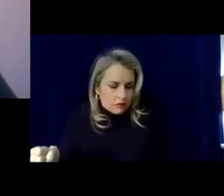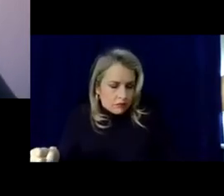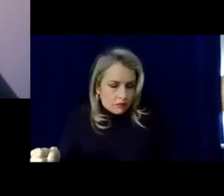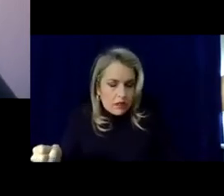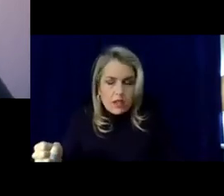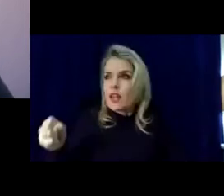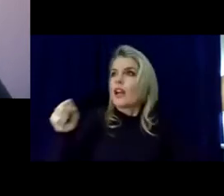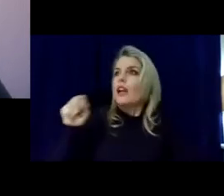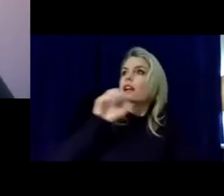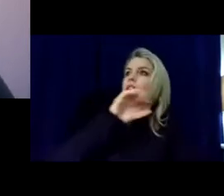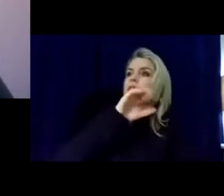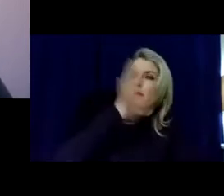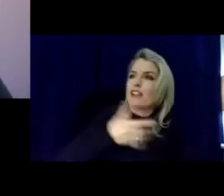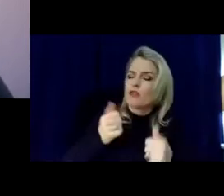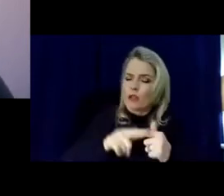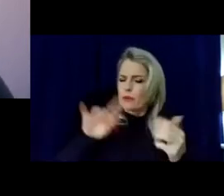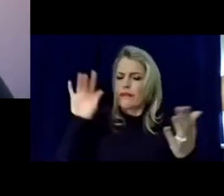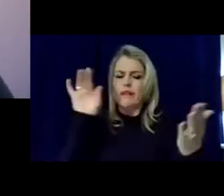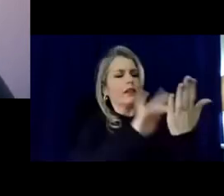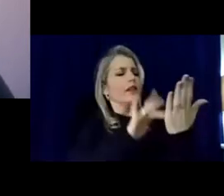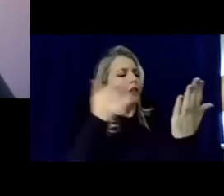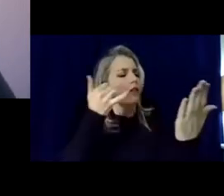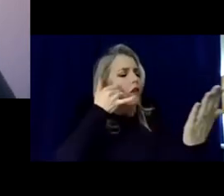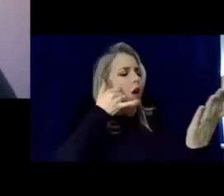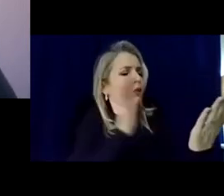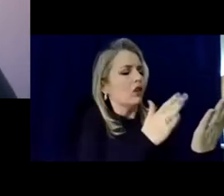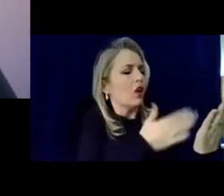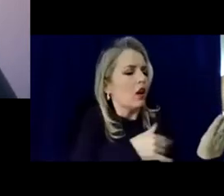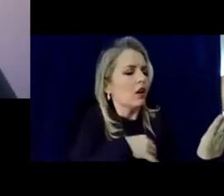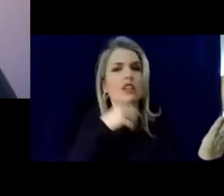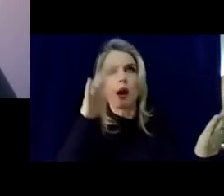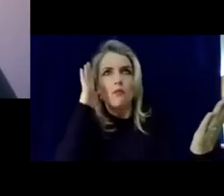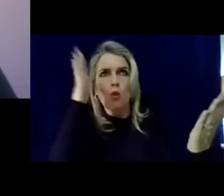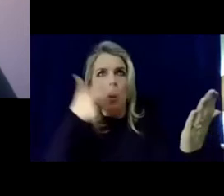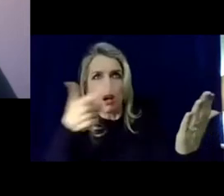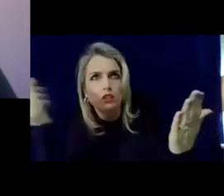phone, trying to pull up the song. Fernando's eyes aren't on the road.